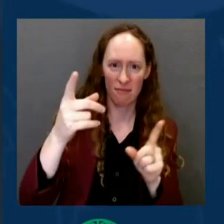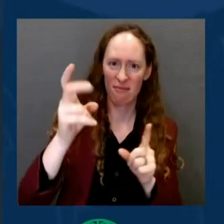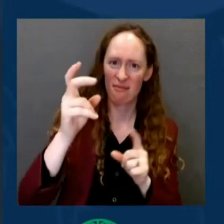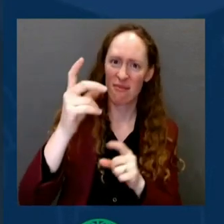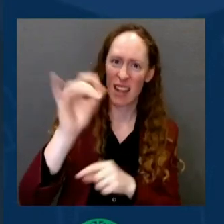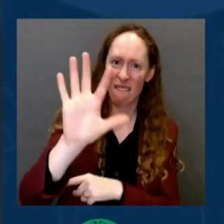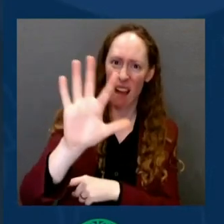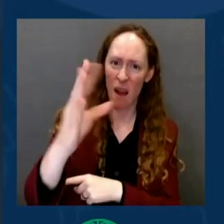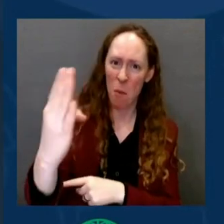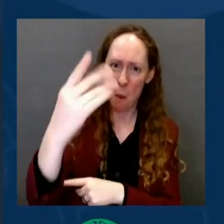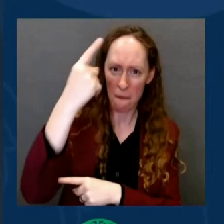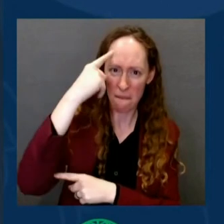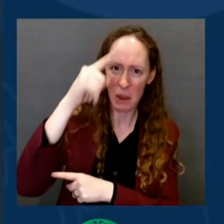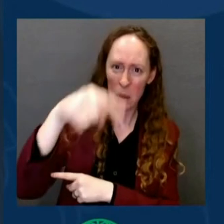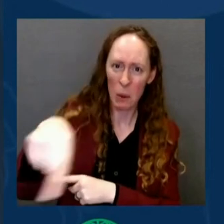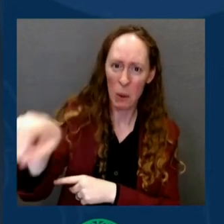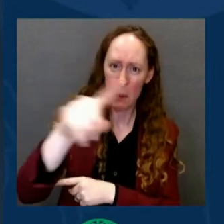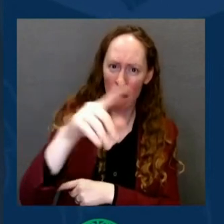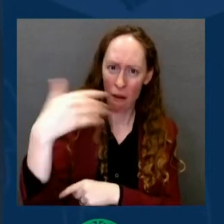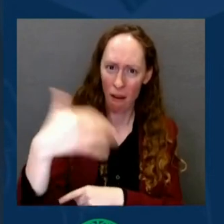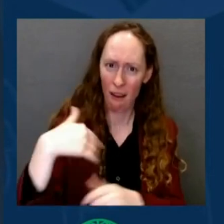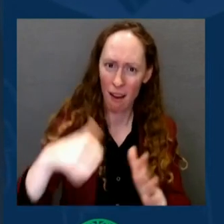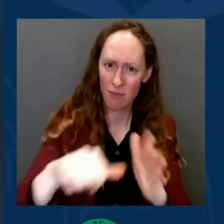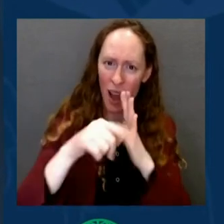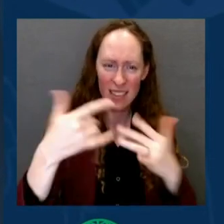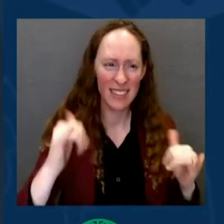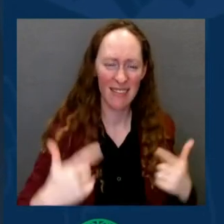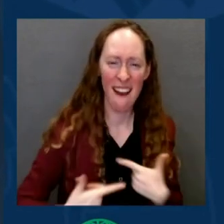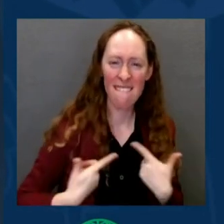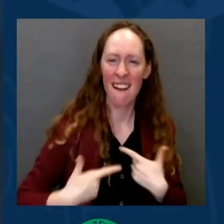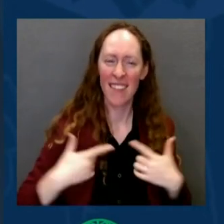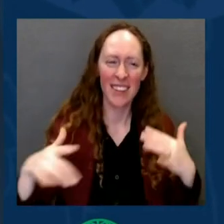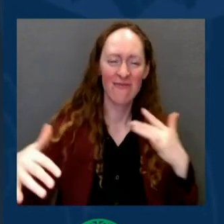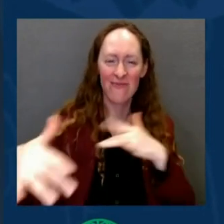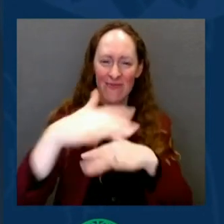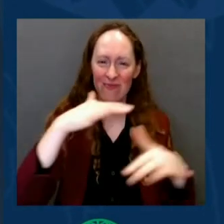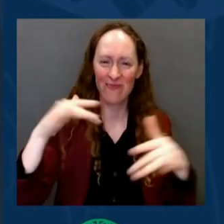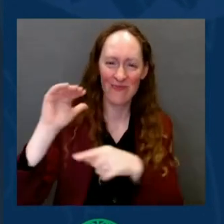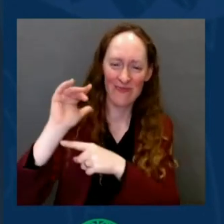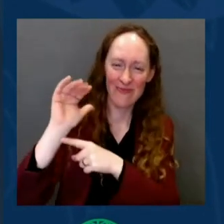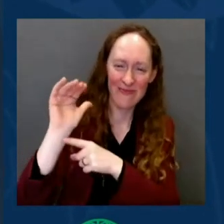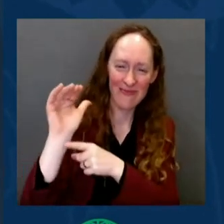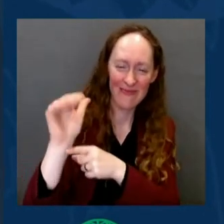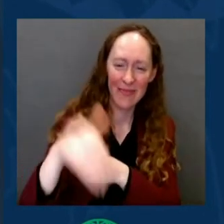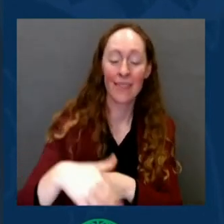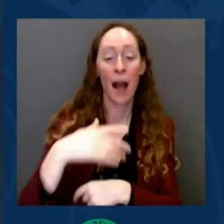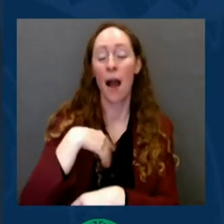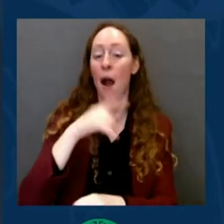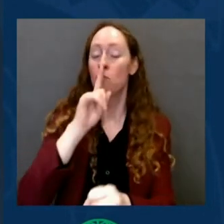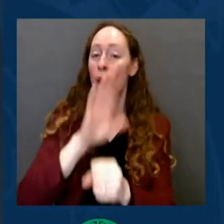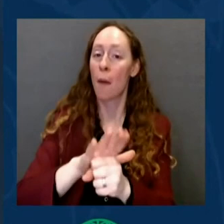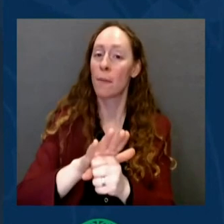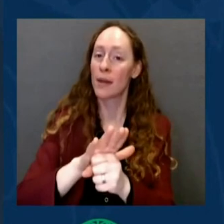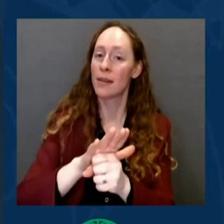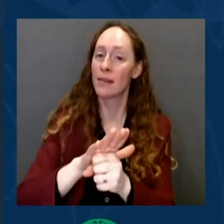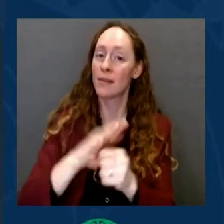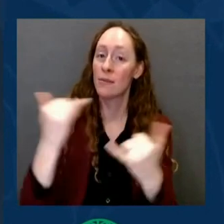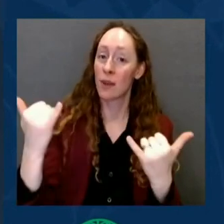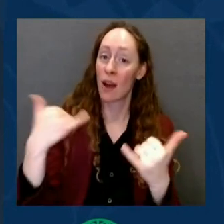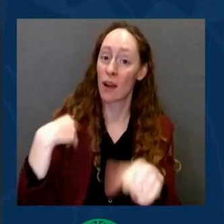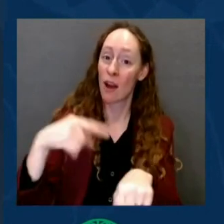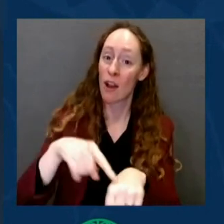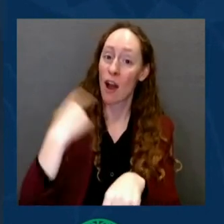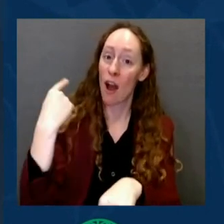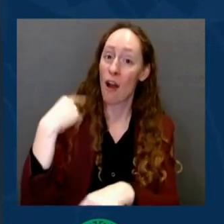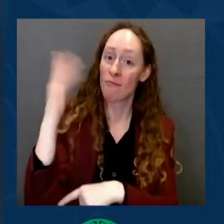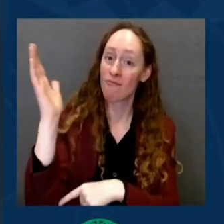my comments will not take you to tomorrow morning. My friends, I'm honored to host you all here in Washington